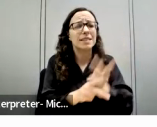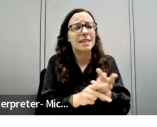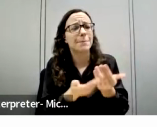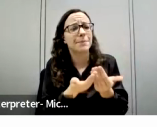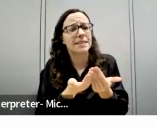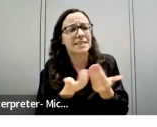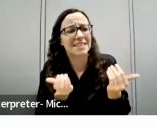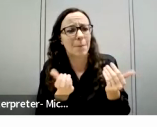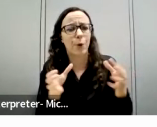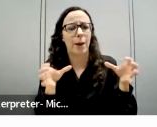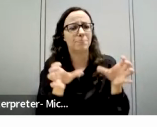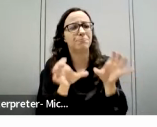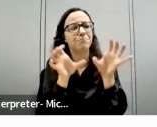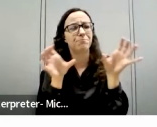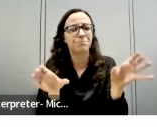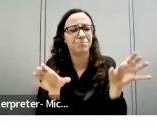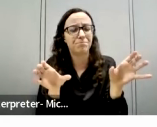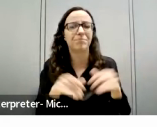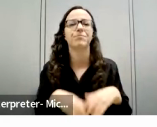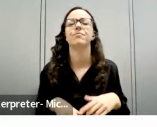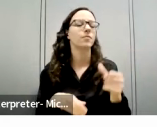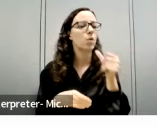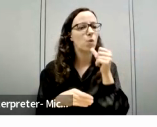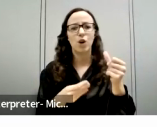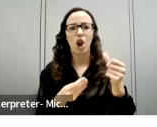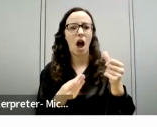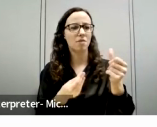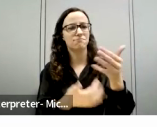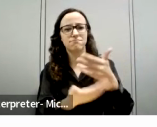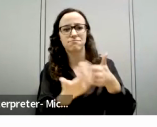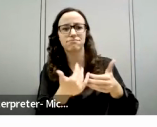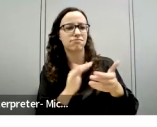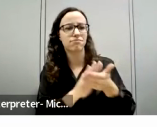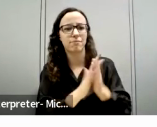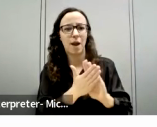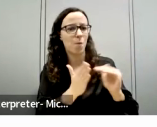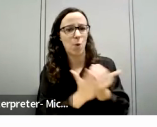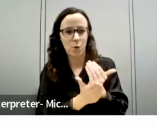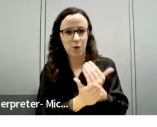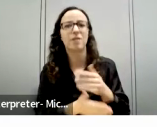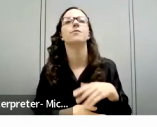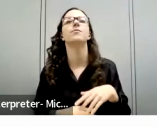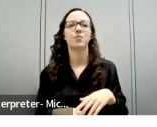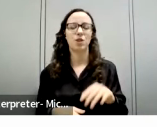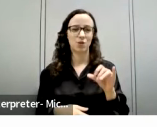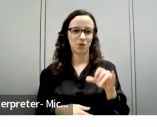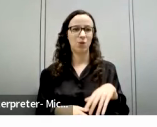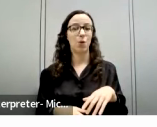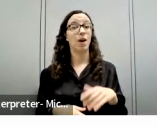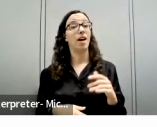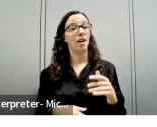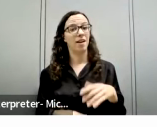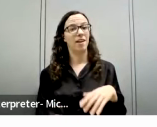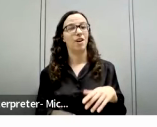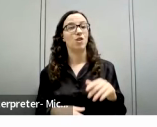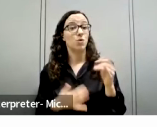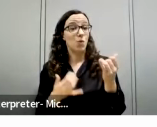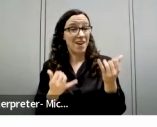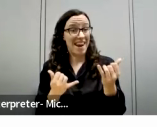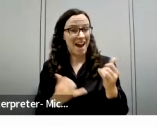going to put them together. So our analogy to continue on with the fruits would be a fruit basket instead of a